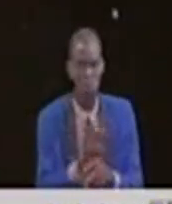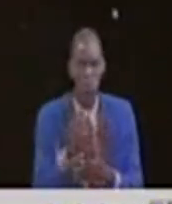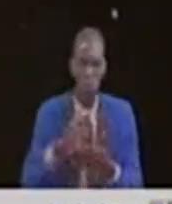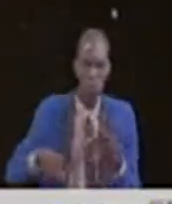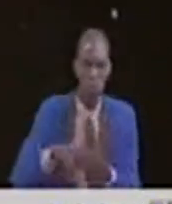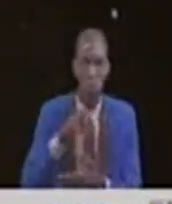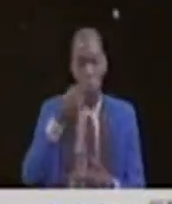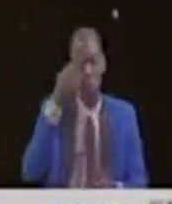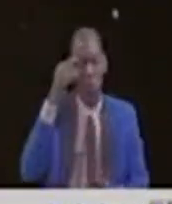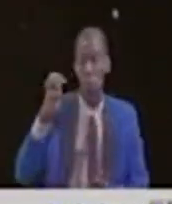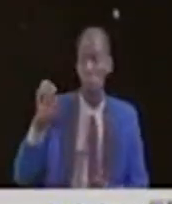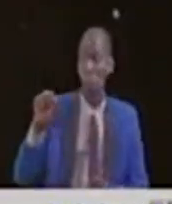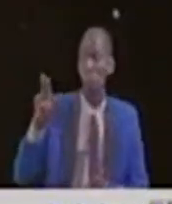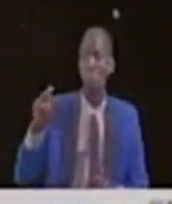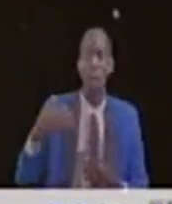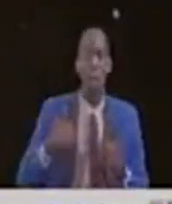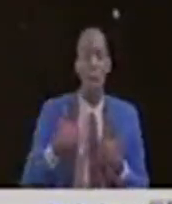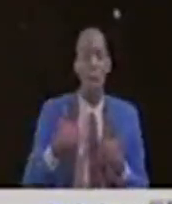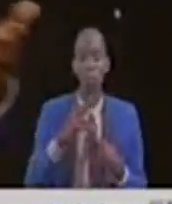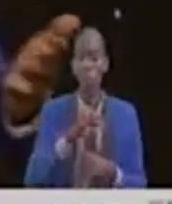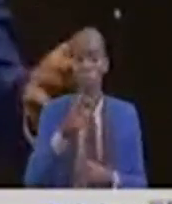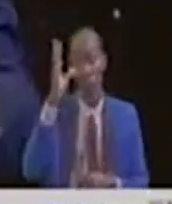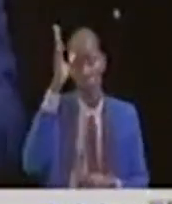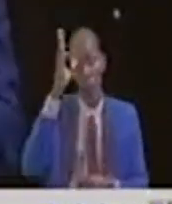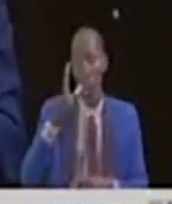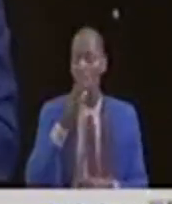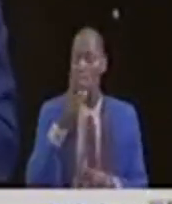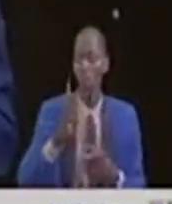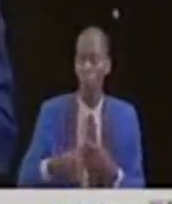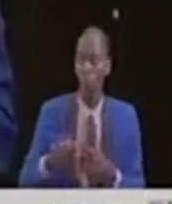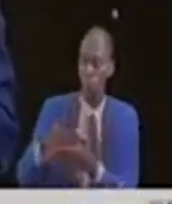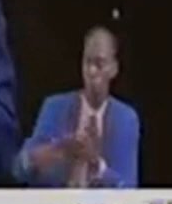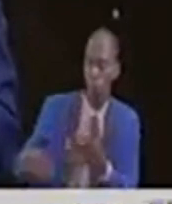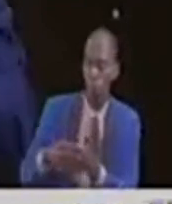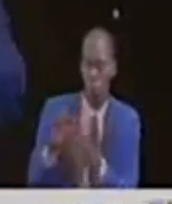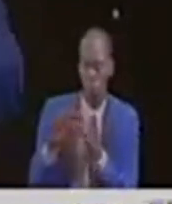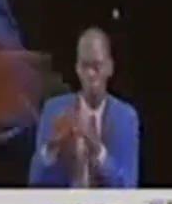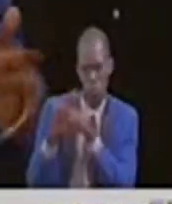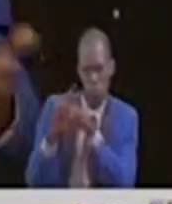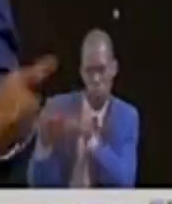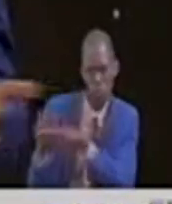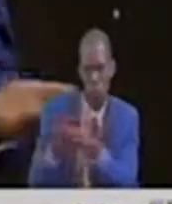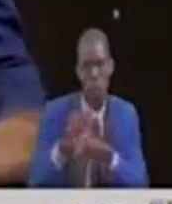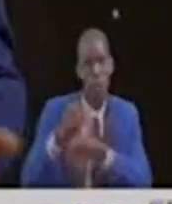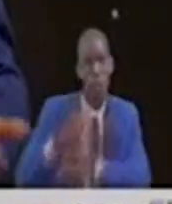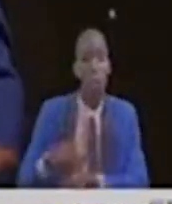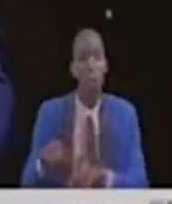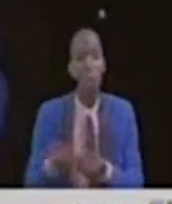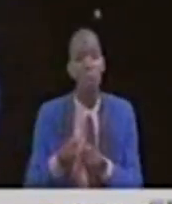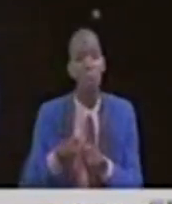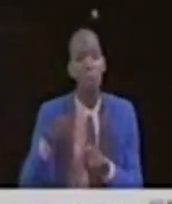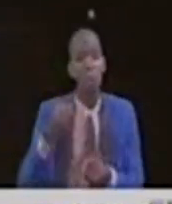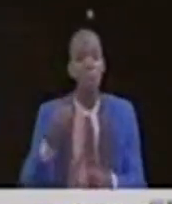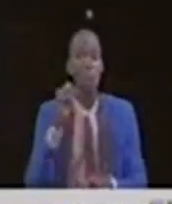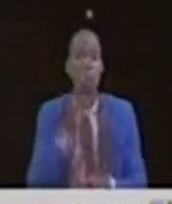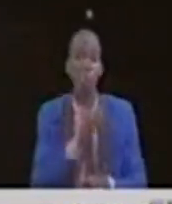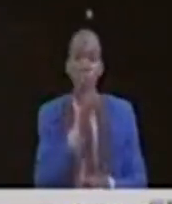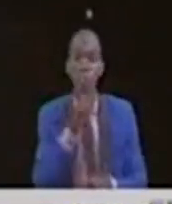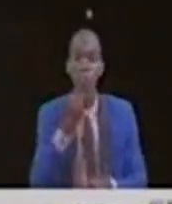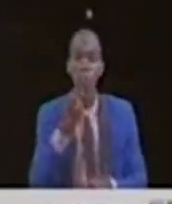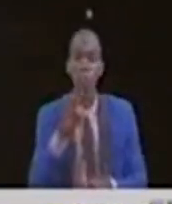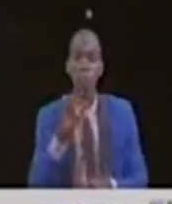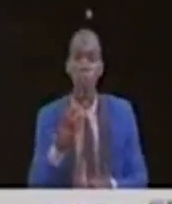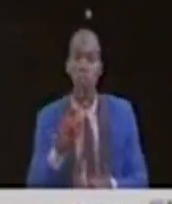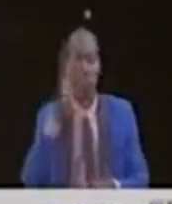to watch over him, a mother to watch over him. And Jacob, his twin brother, was not watching over him.